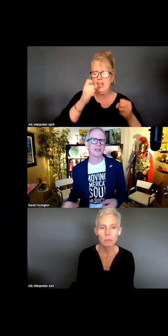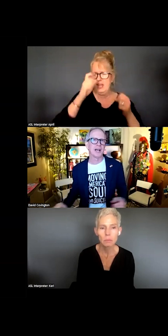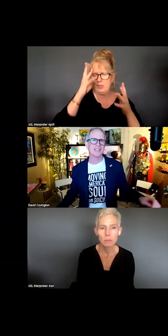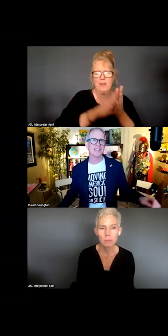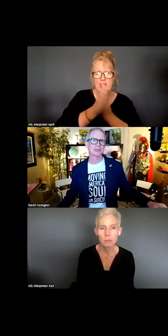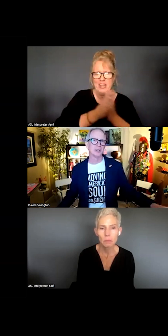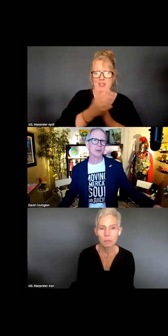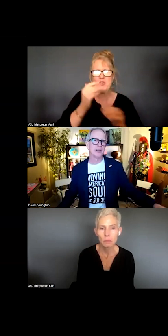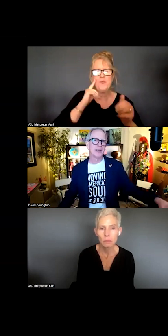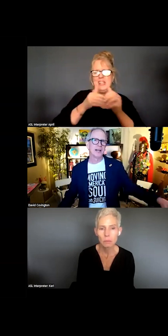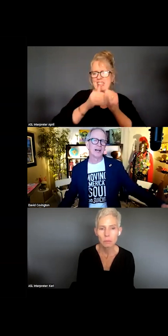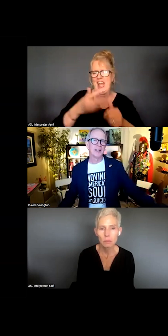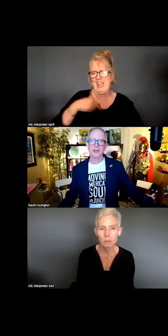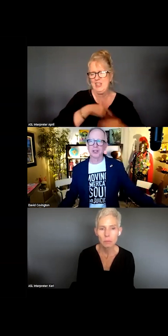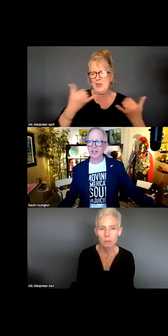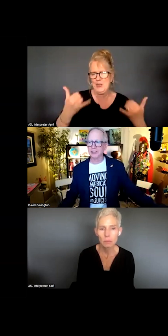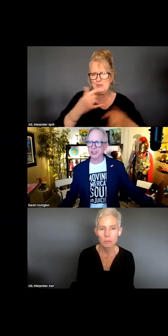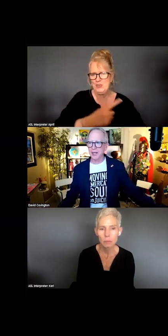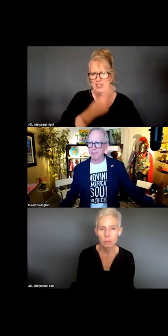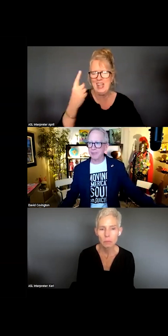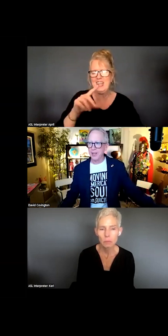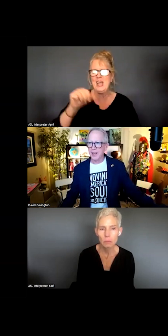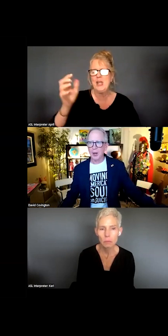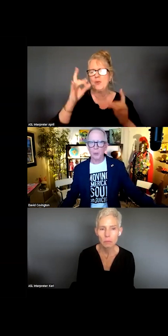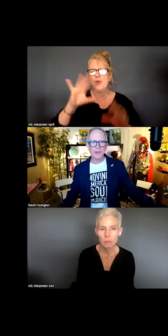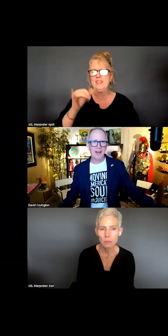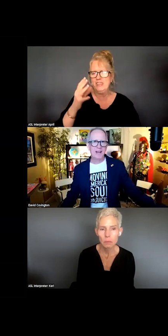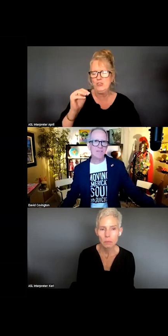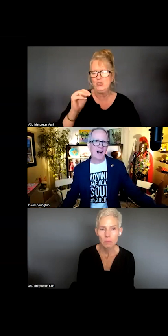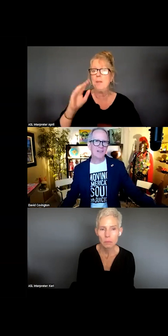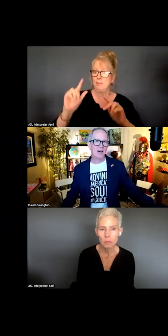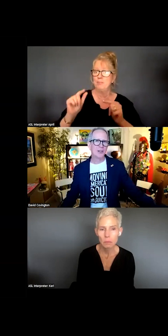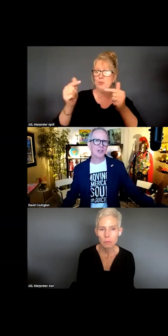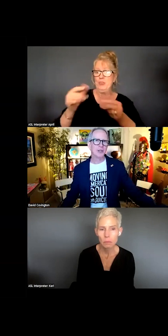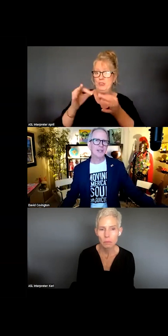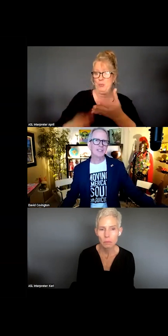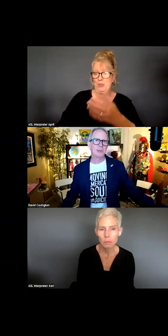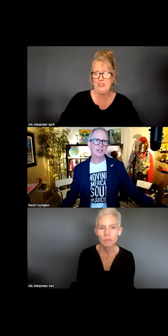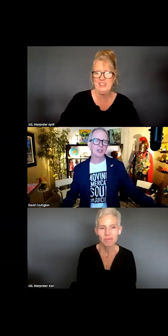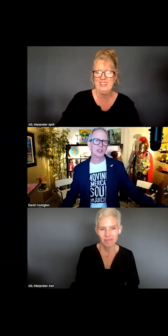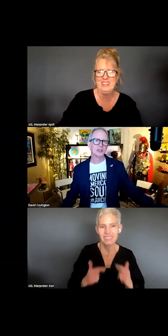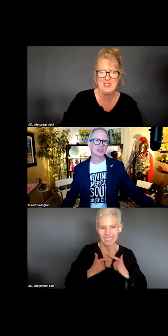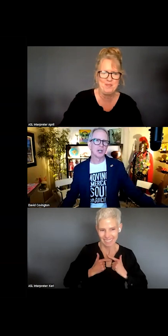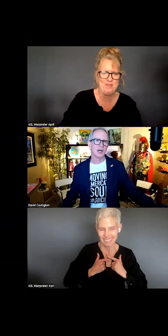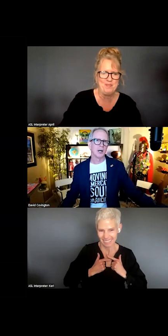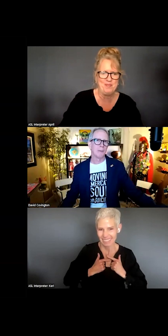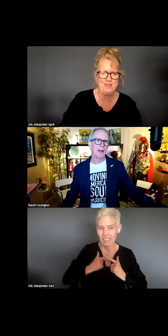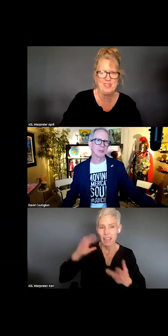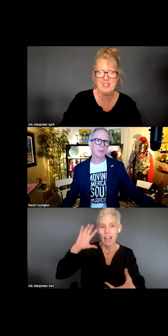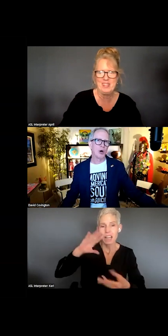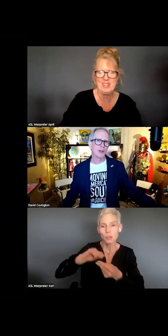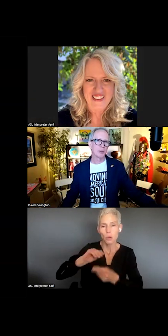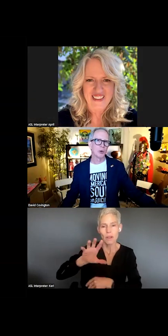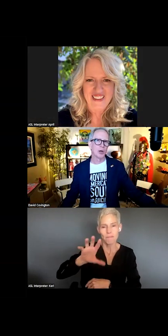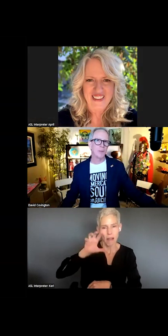thrilled to guide us through another crisis jam. We've had 500 unique speakers as